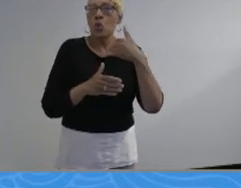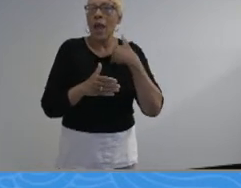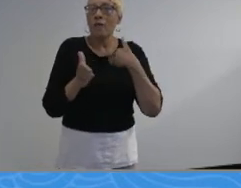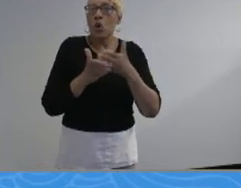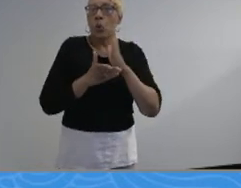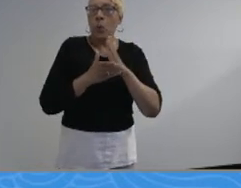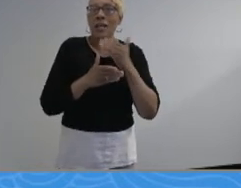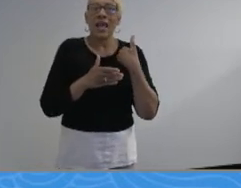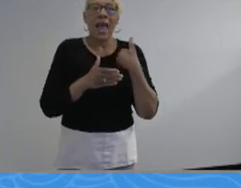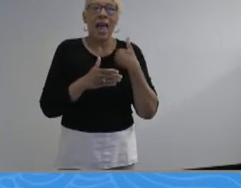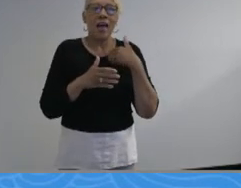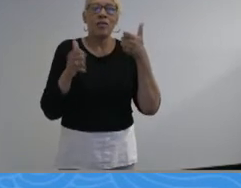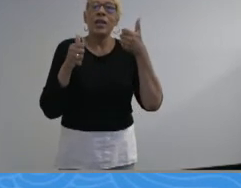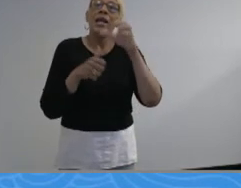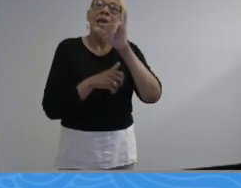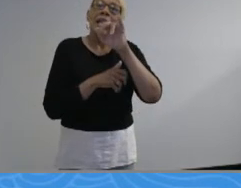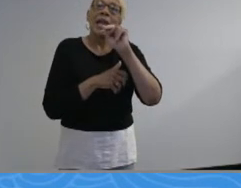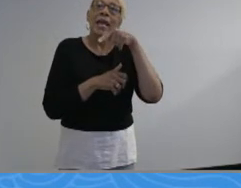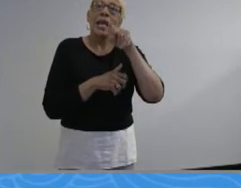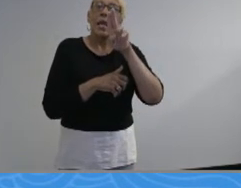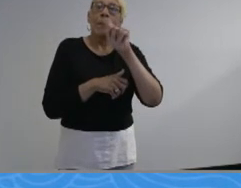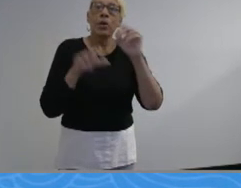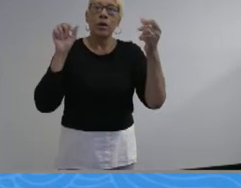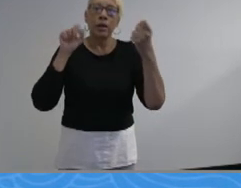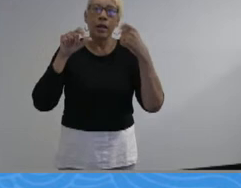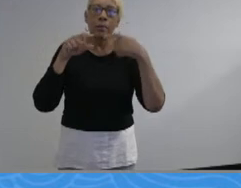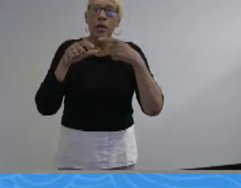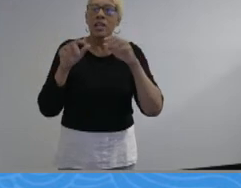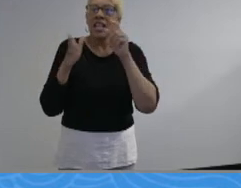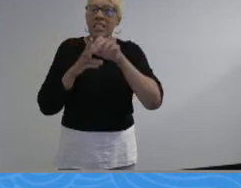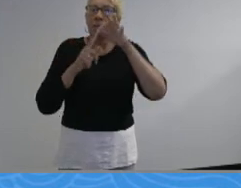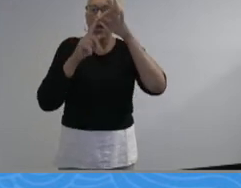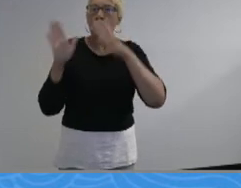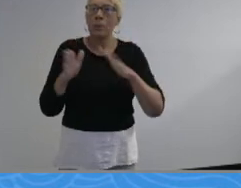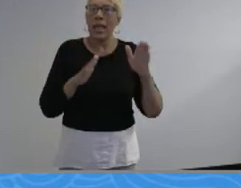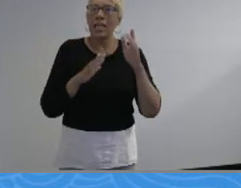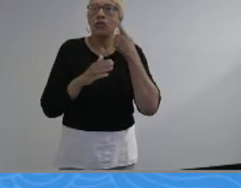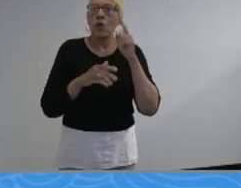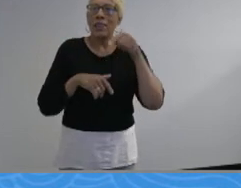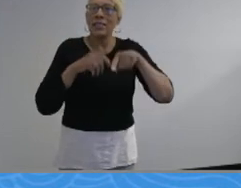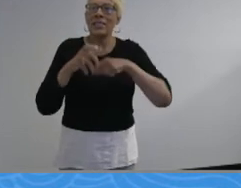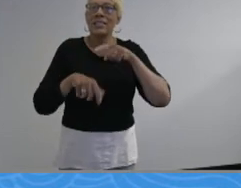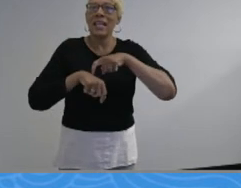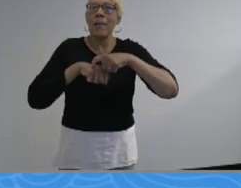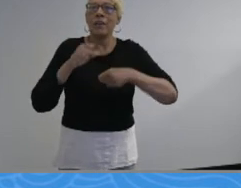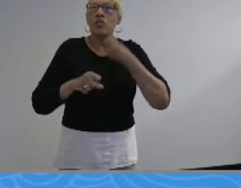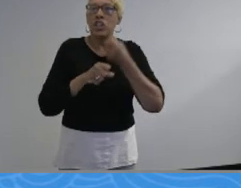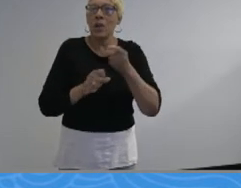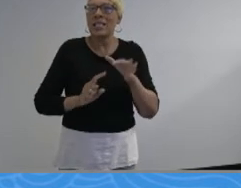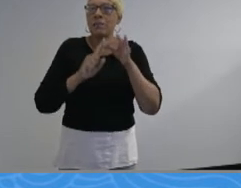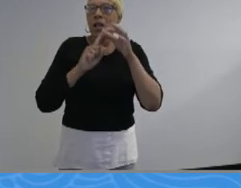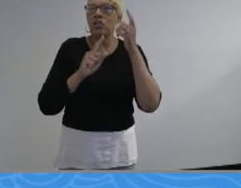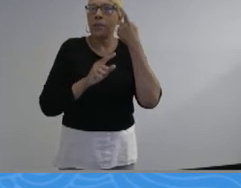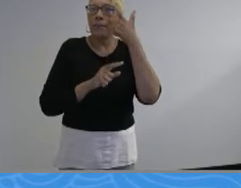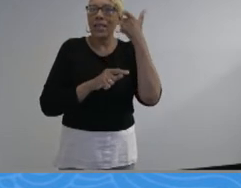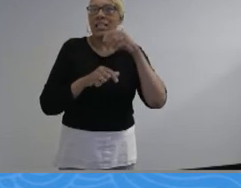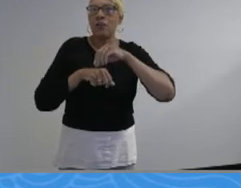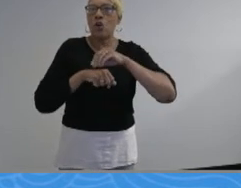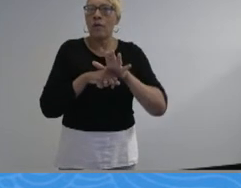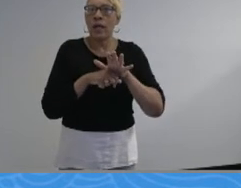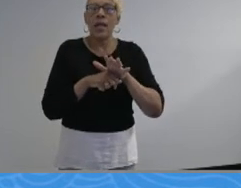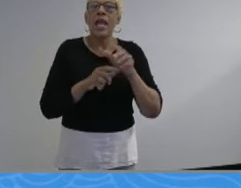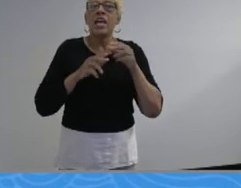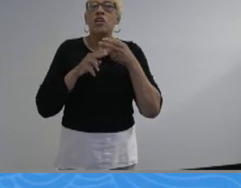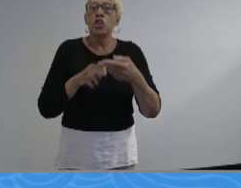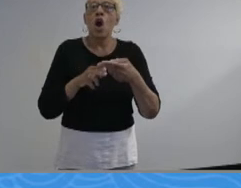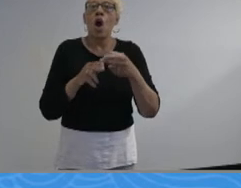into these special plans that are being created this district this year because of the pandemic. And that's separate from the LCAP. They're called Extended